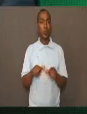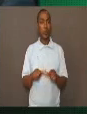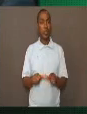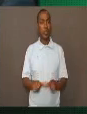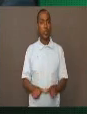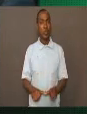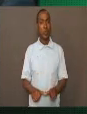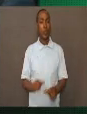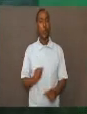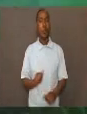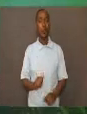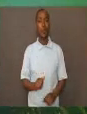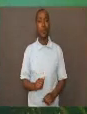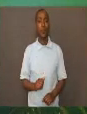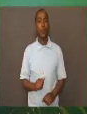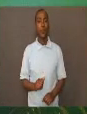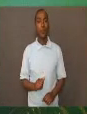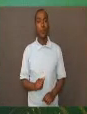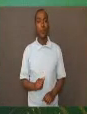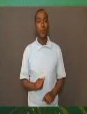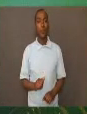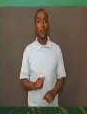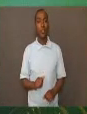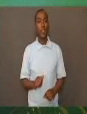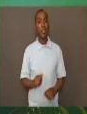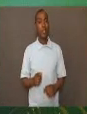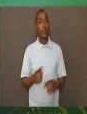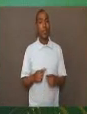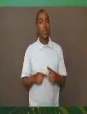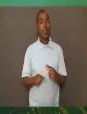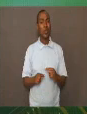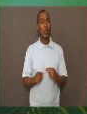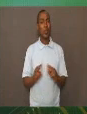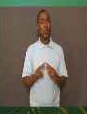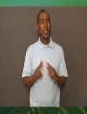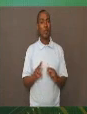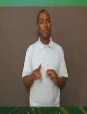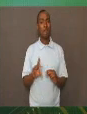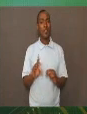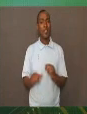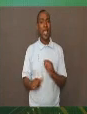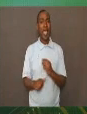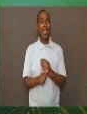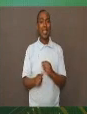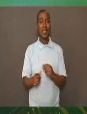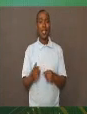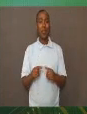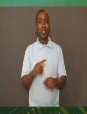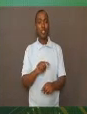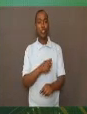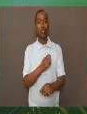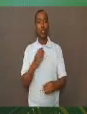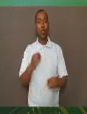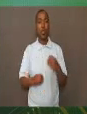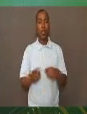periods of time. It can do serious damage to your tissue and